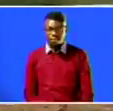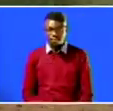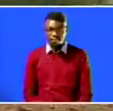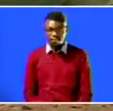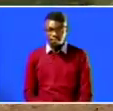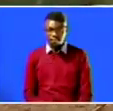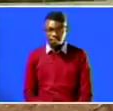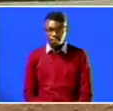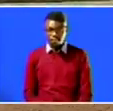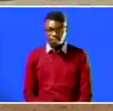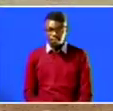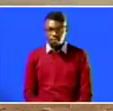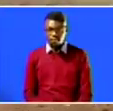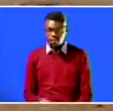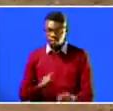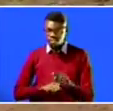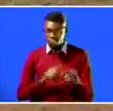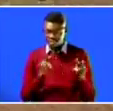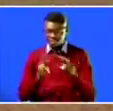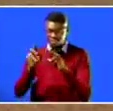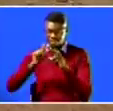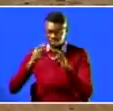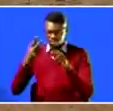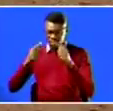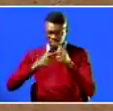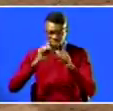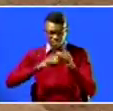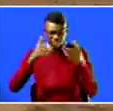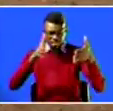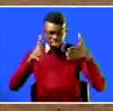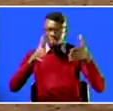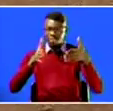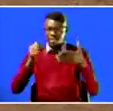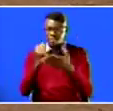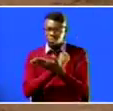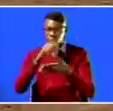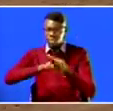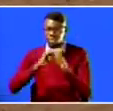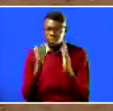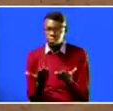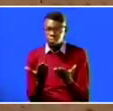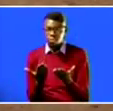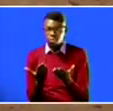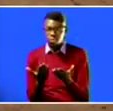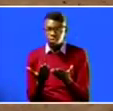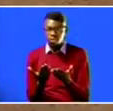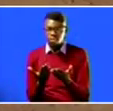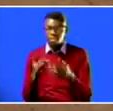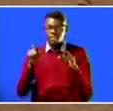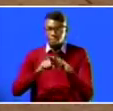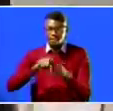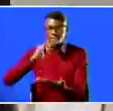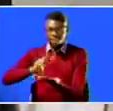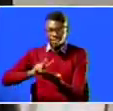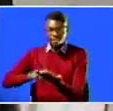the 26th, but then if you look at that time period, how fast would she be able to get that passport? Yeah, and then after that, we have the visa